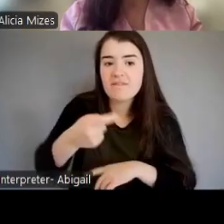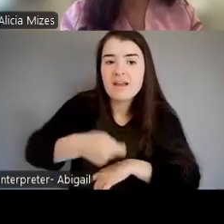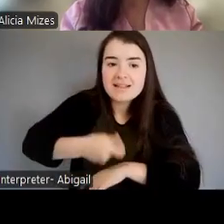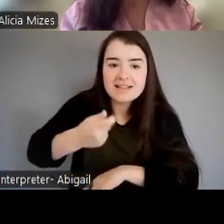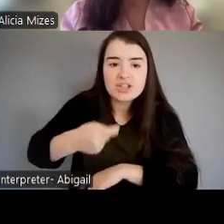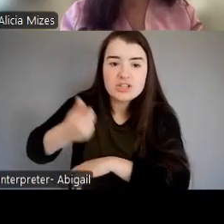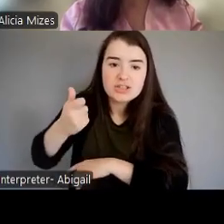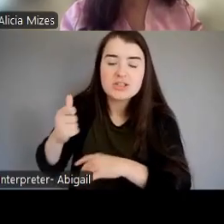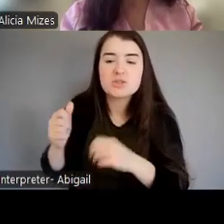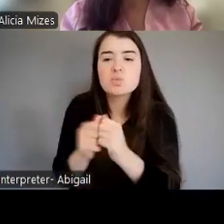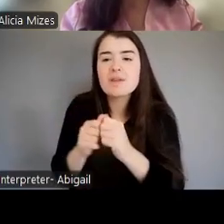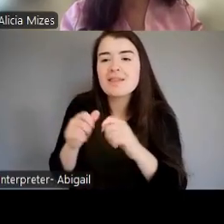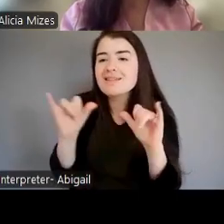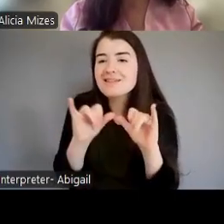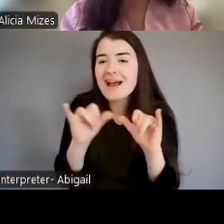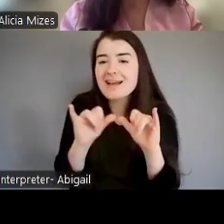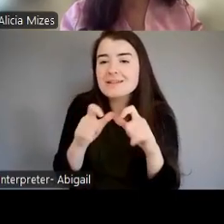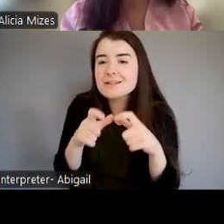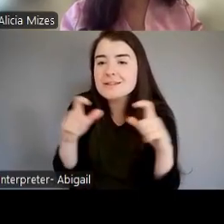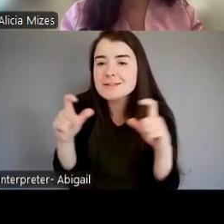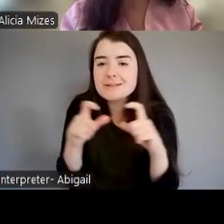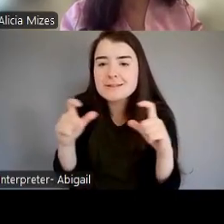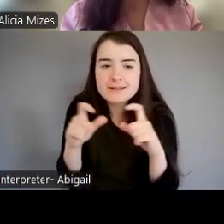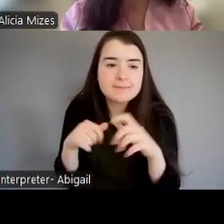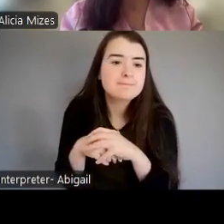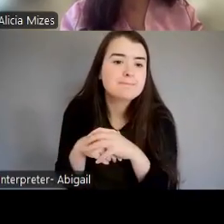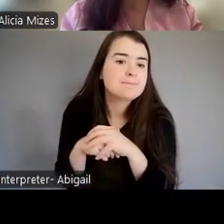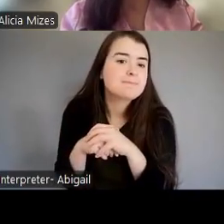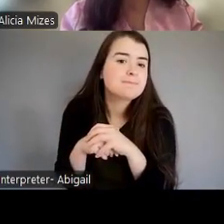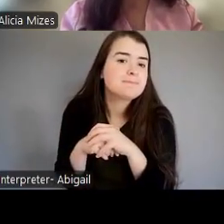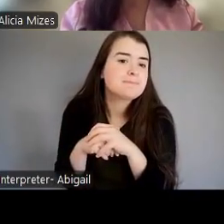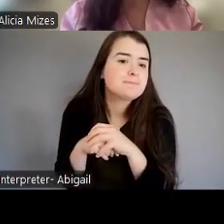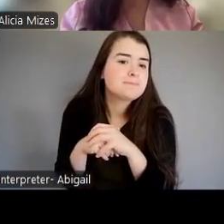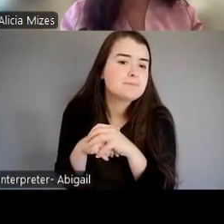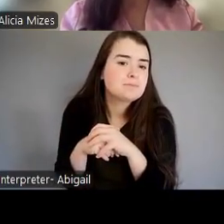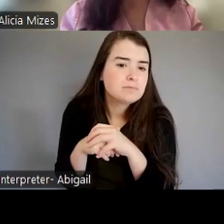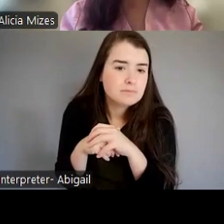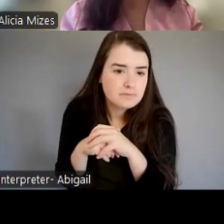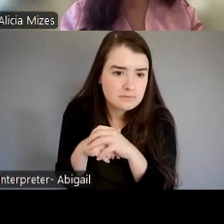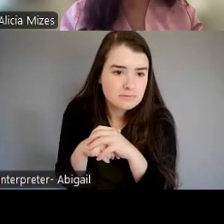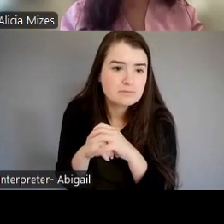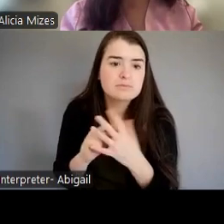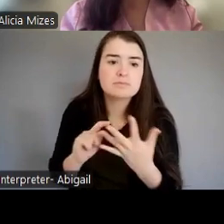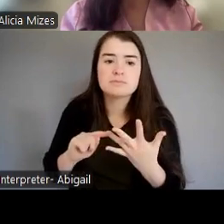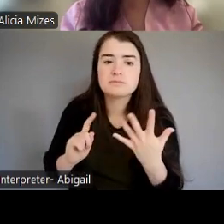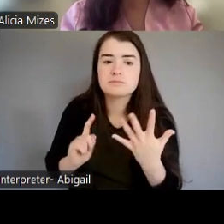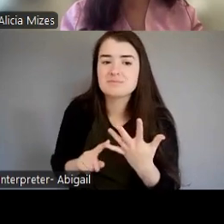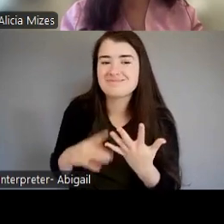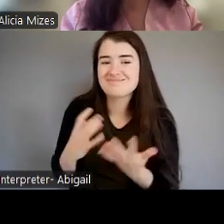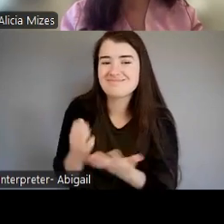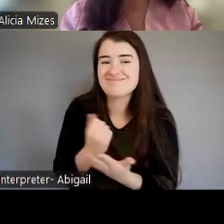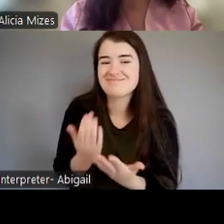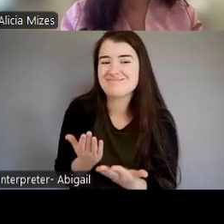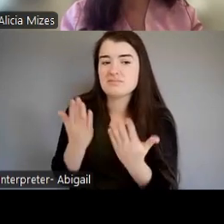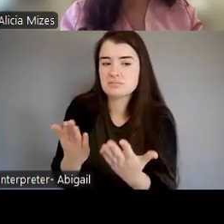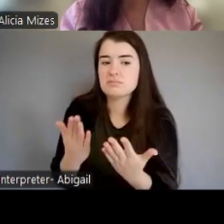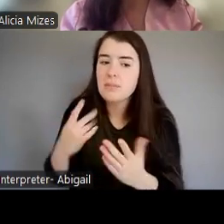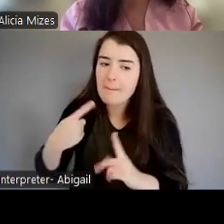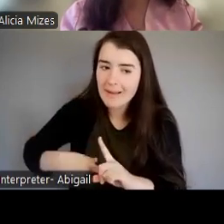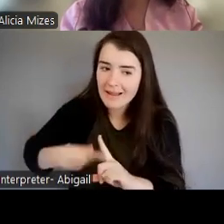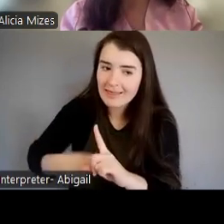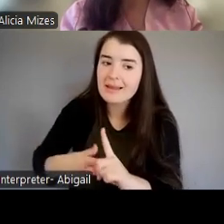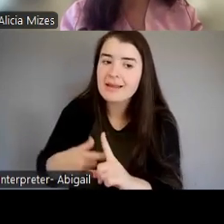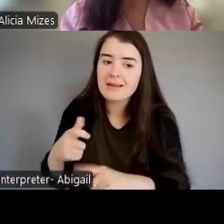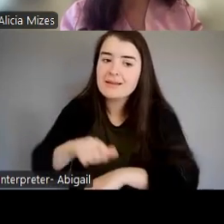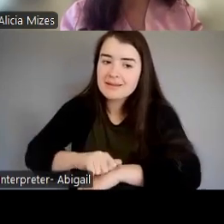laser, topical or intralesional therapy, radiation, and systemic therapy. And monthly skin examinations are certainly important for everybody. And